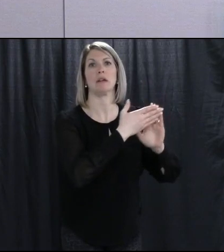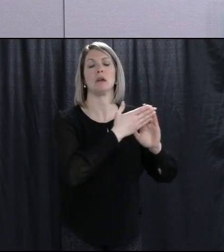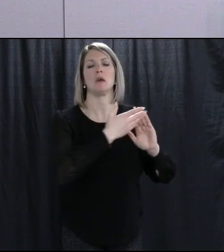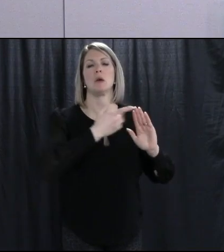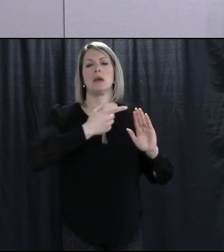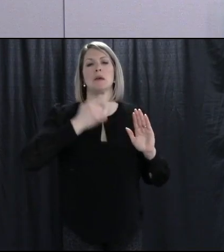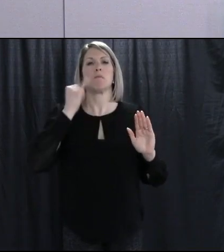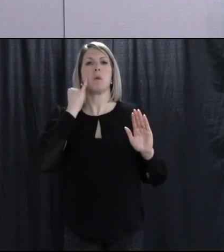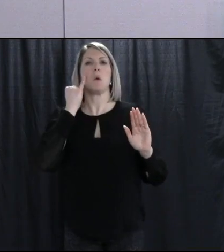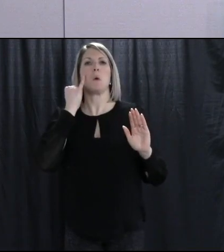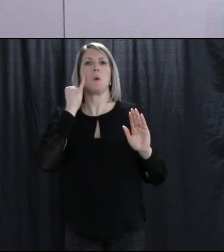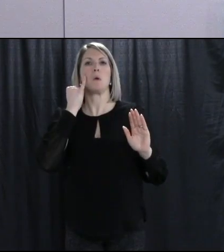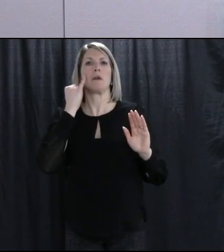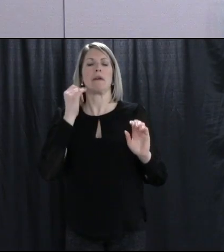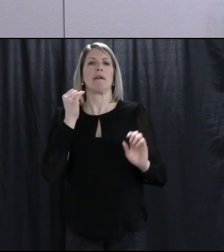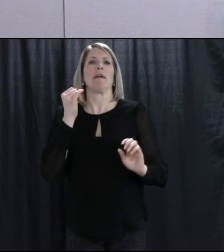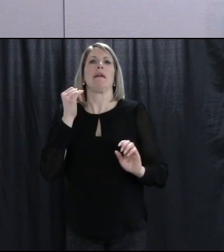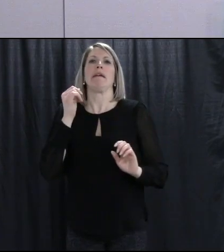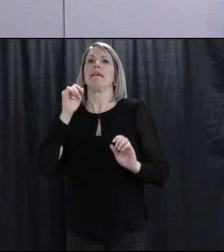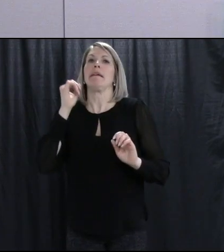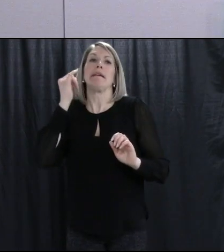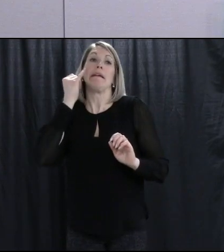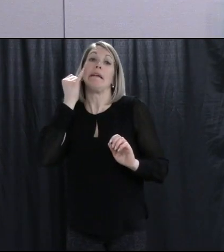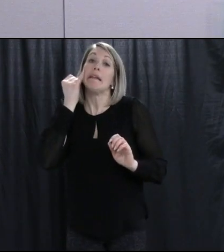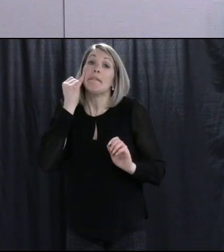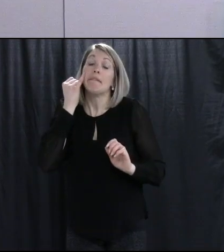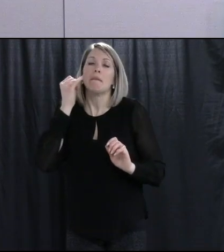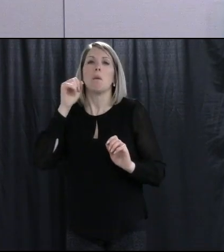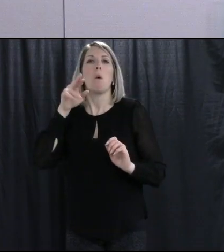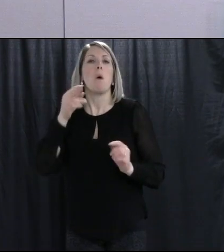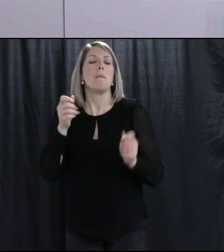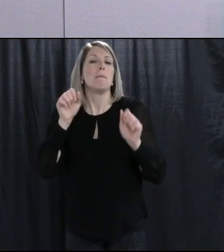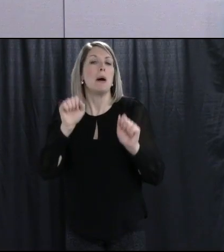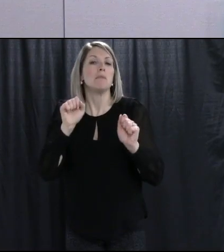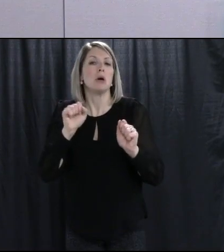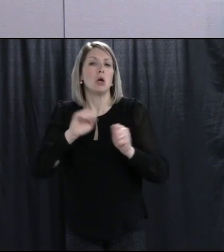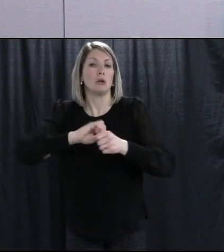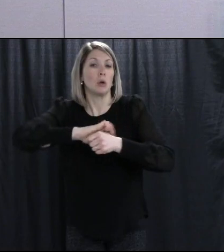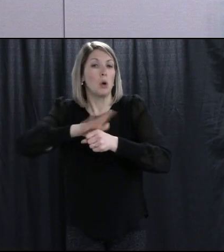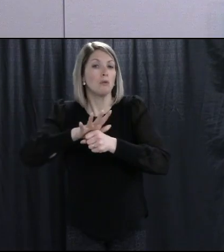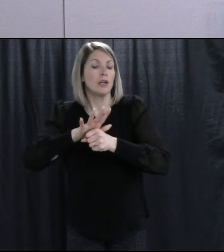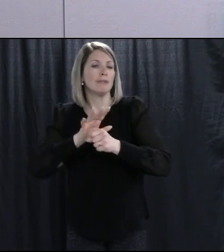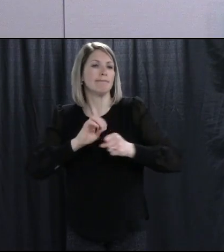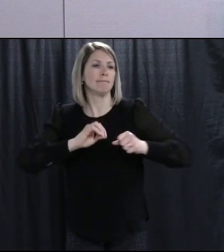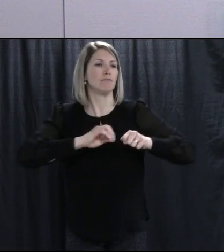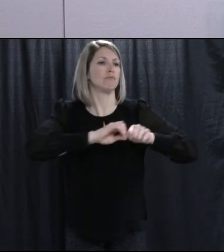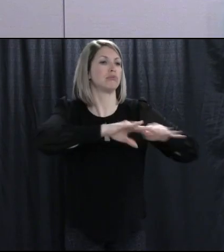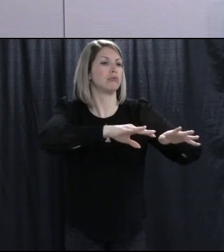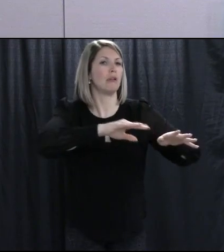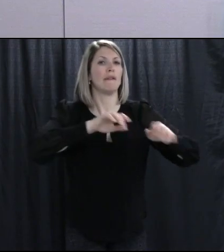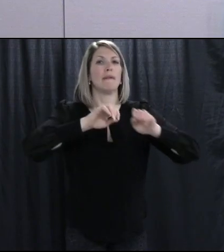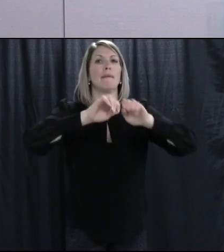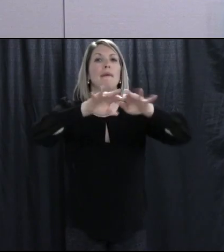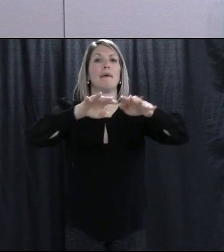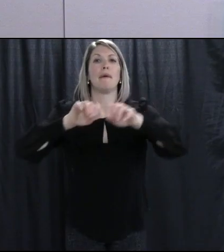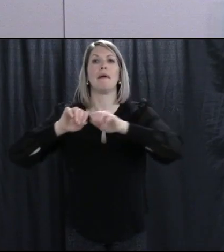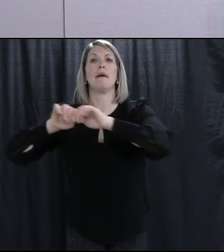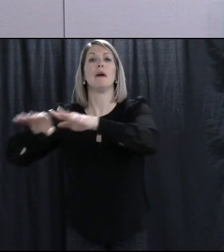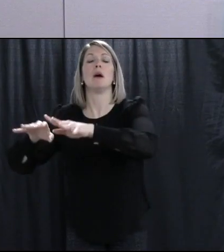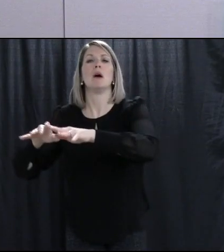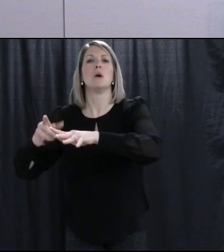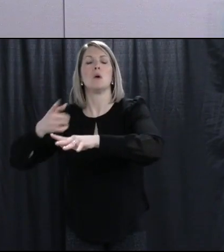happen if or maybe when the outbreak hits these more vulnerable populations